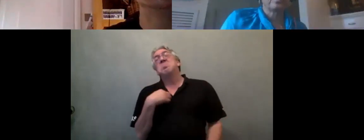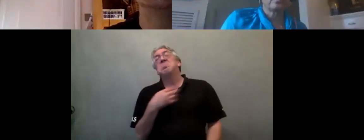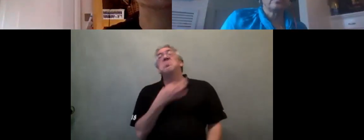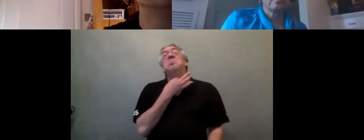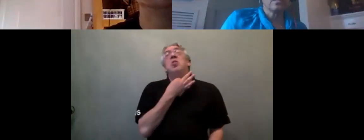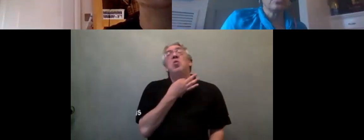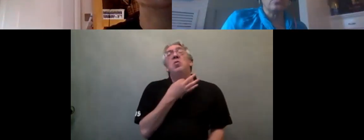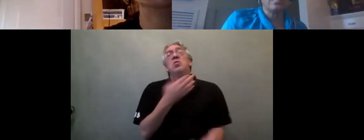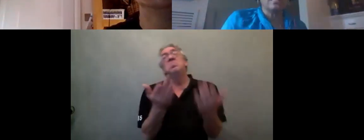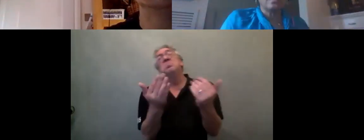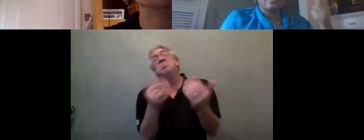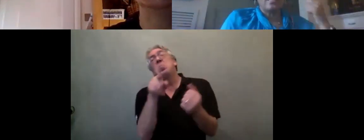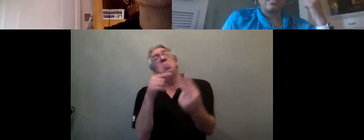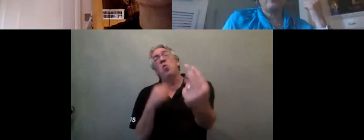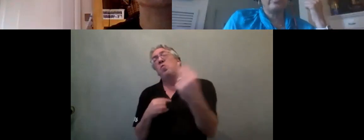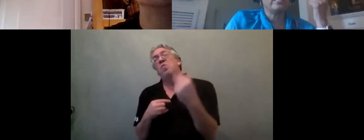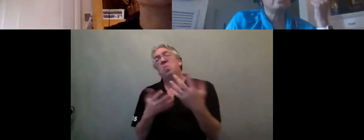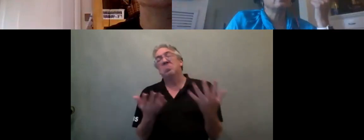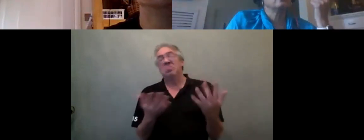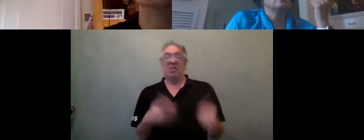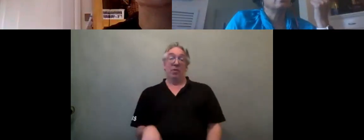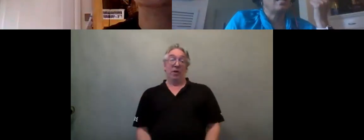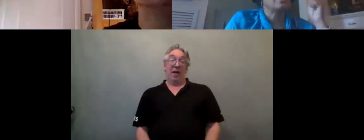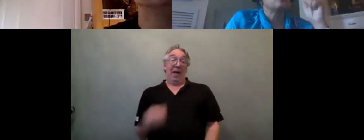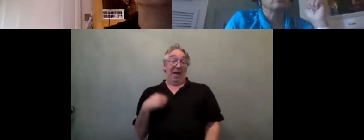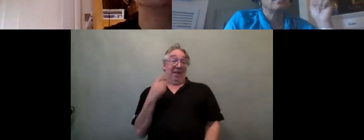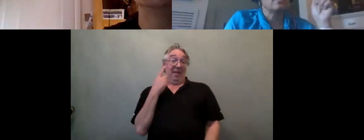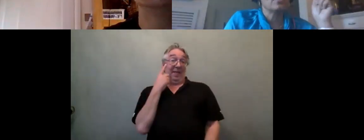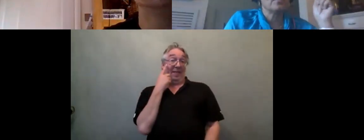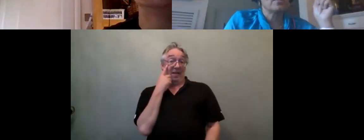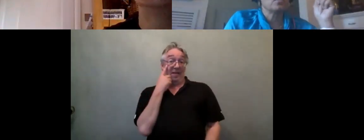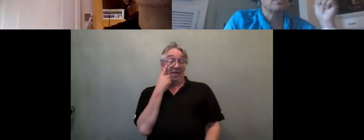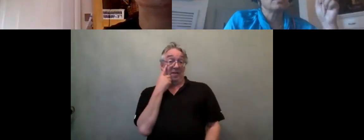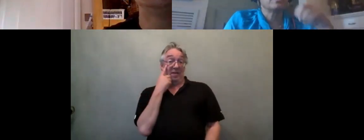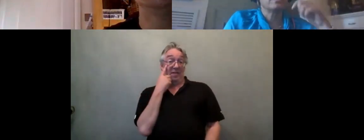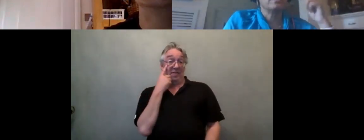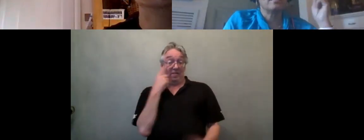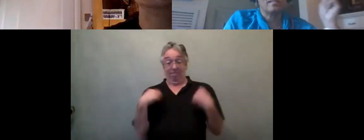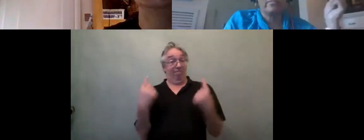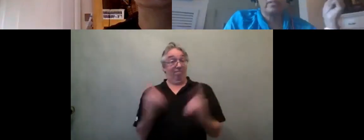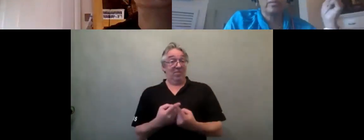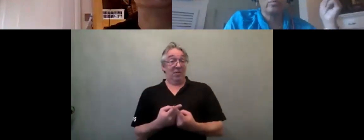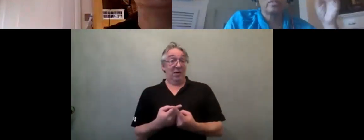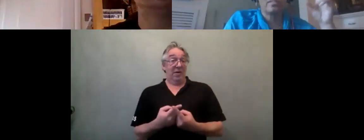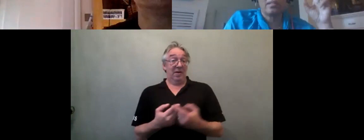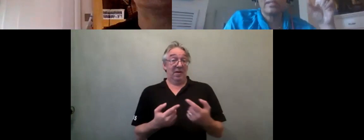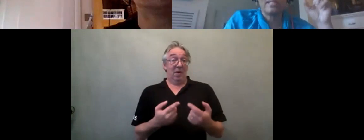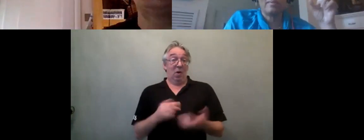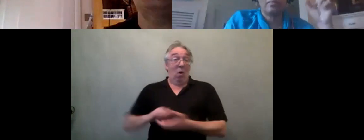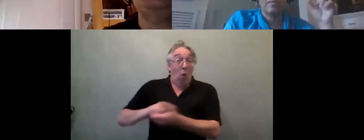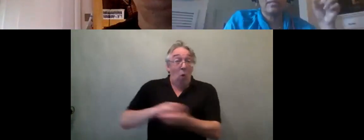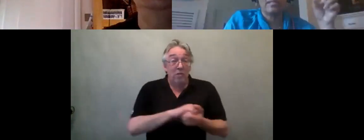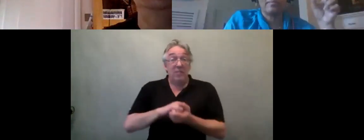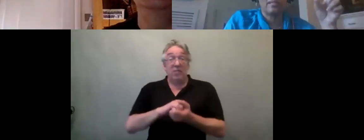direction. So I think if we're really, as organizations of persons with disabilities, development workers,